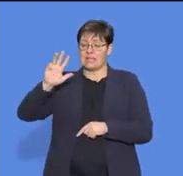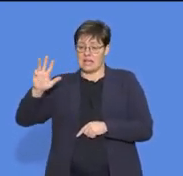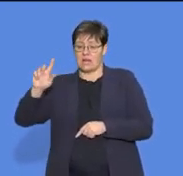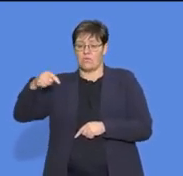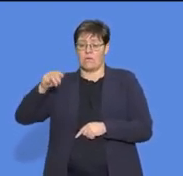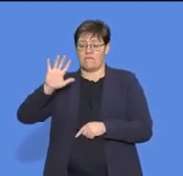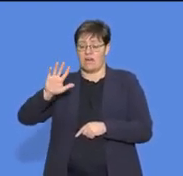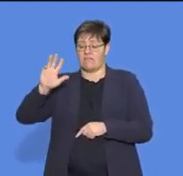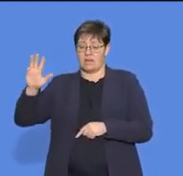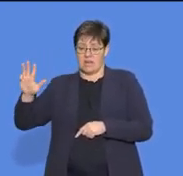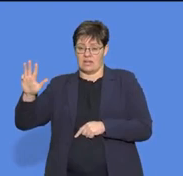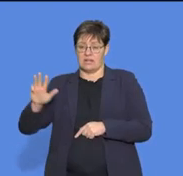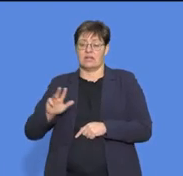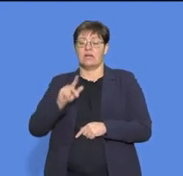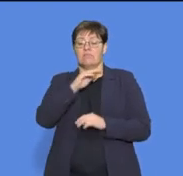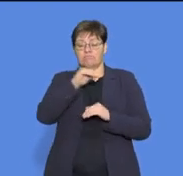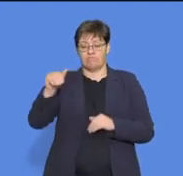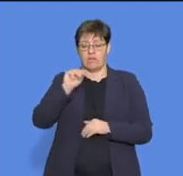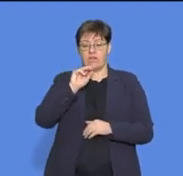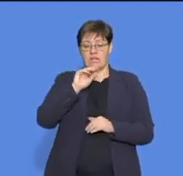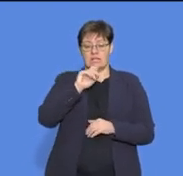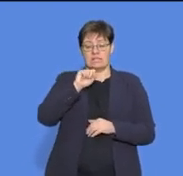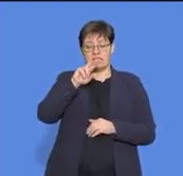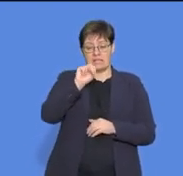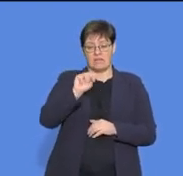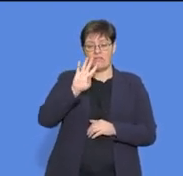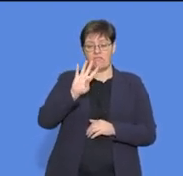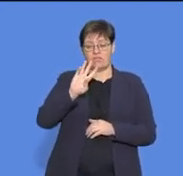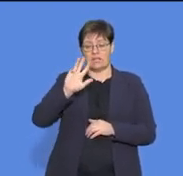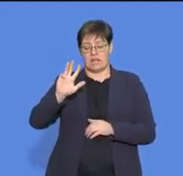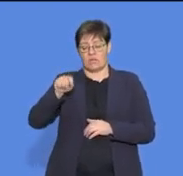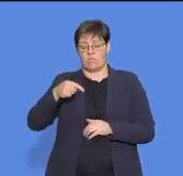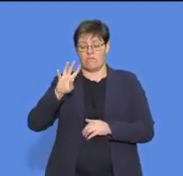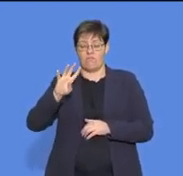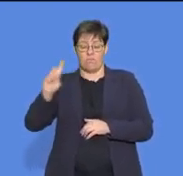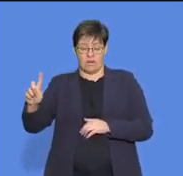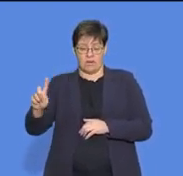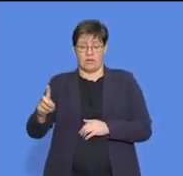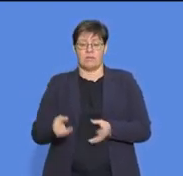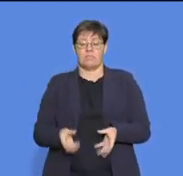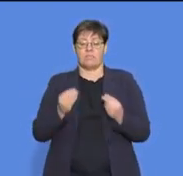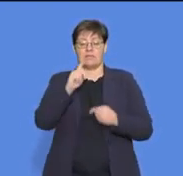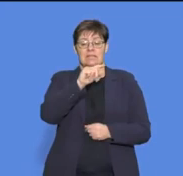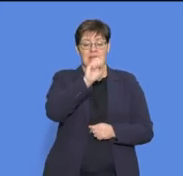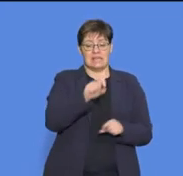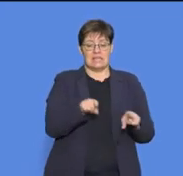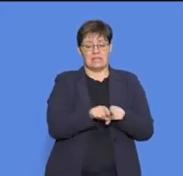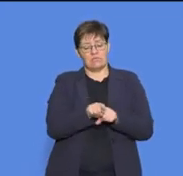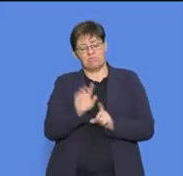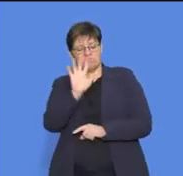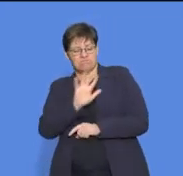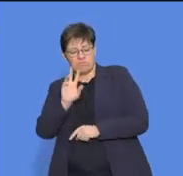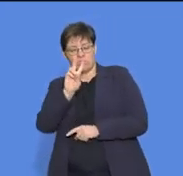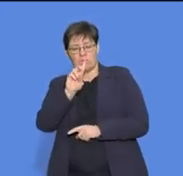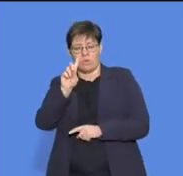of 89,59 degrees divided by sine of 49,41. Put that into our calculator, and we end